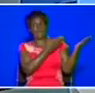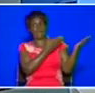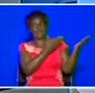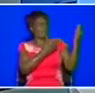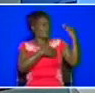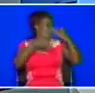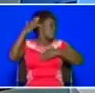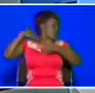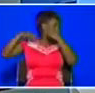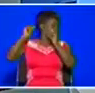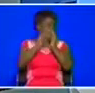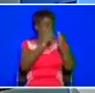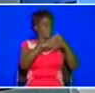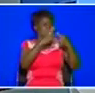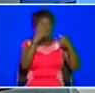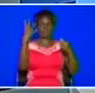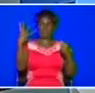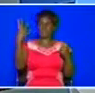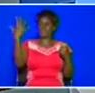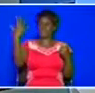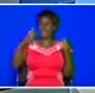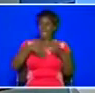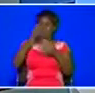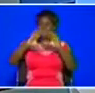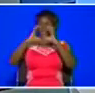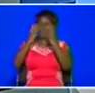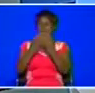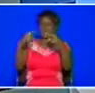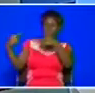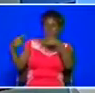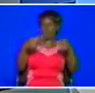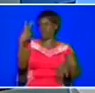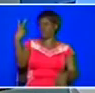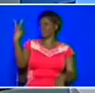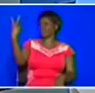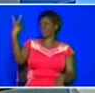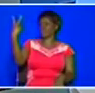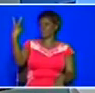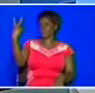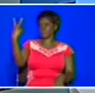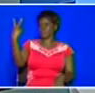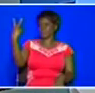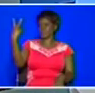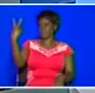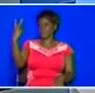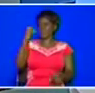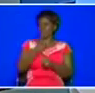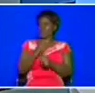to 1945. Yes, after World War II. After World War II, when the stabilization force was in Germany, and it worked